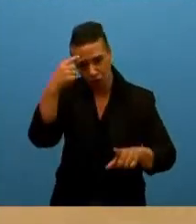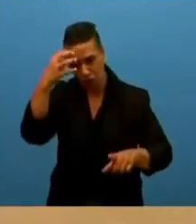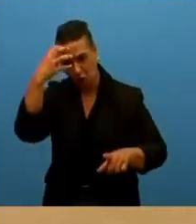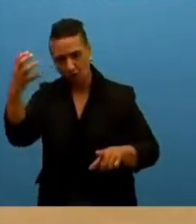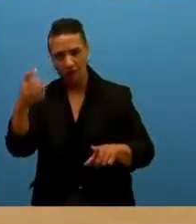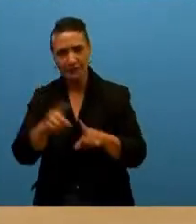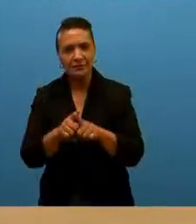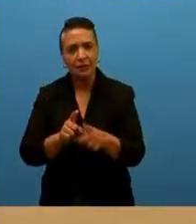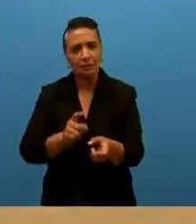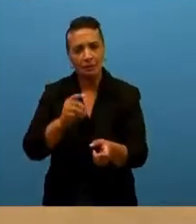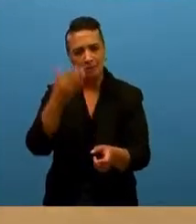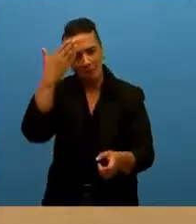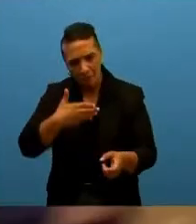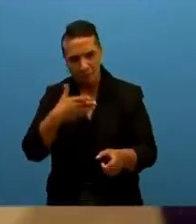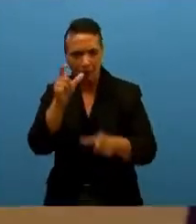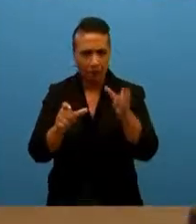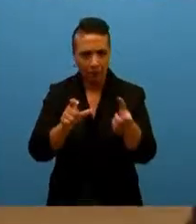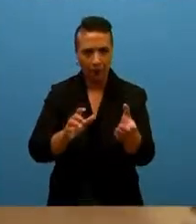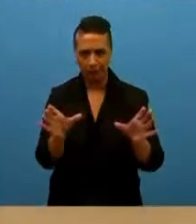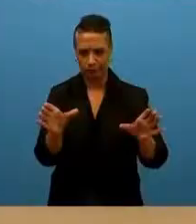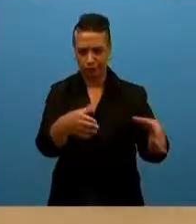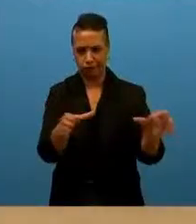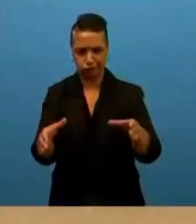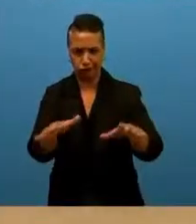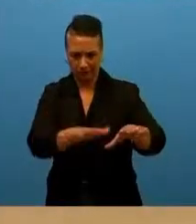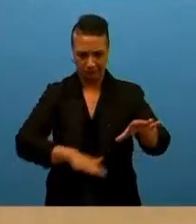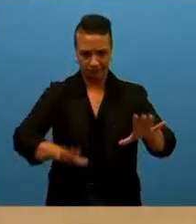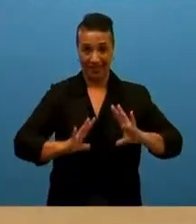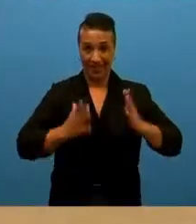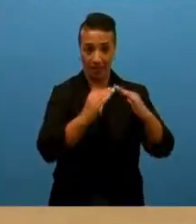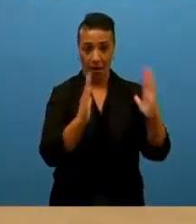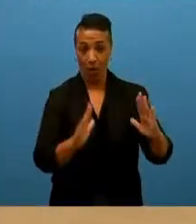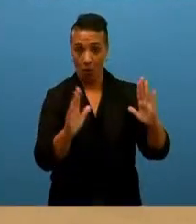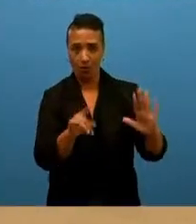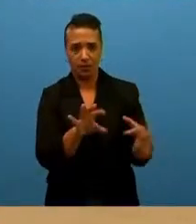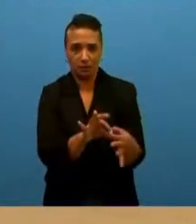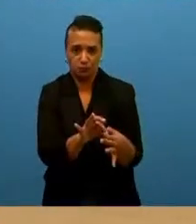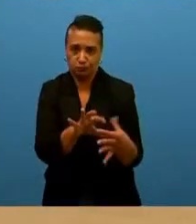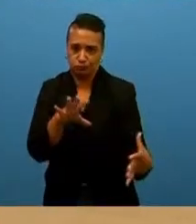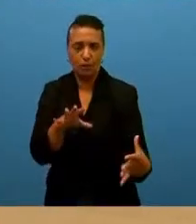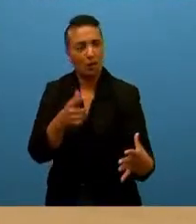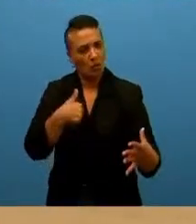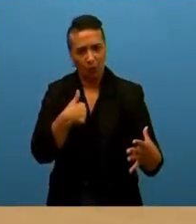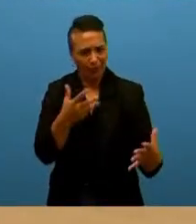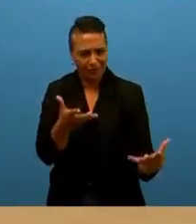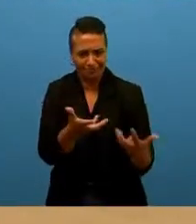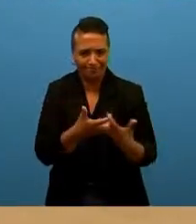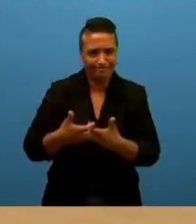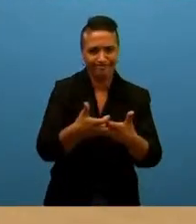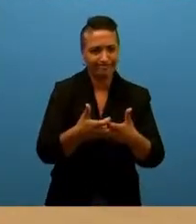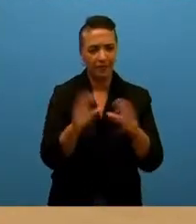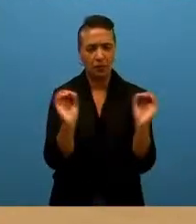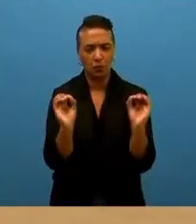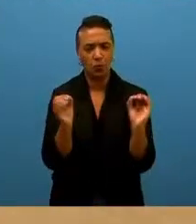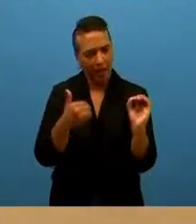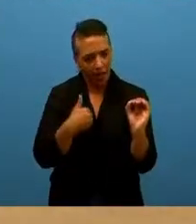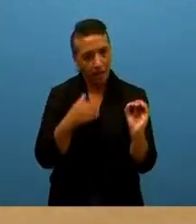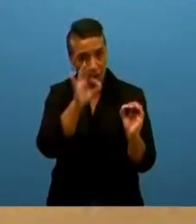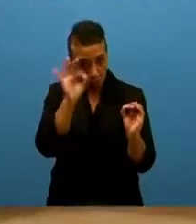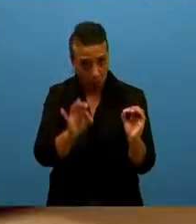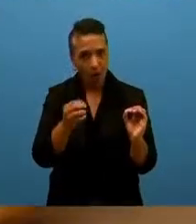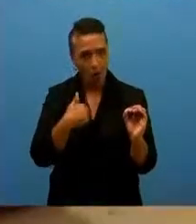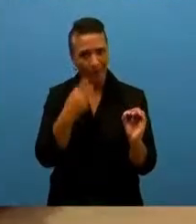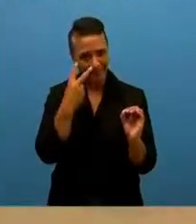Black people who are resident in the territory, which is incompatible with our customary, with